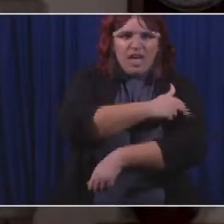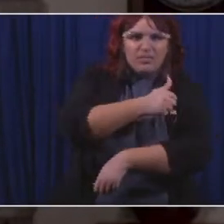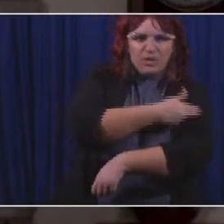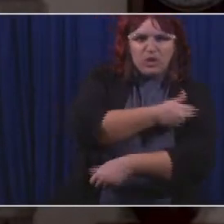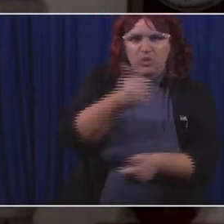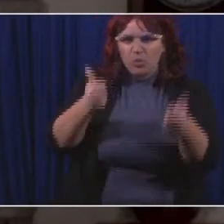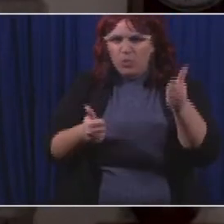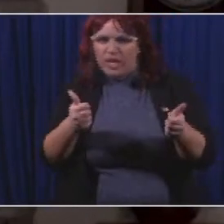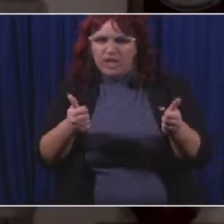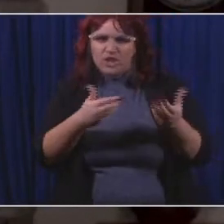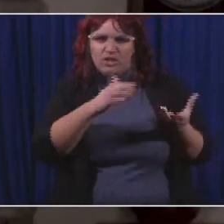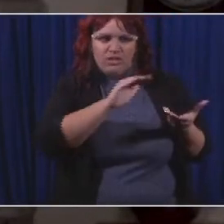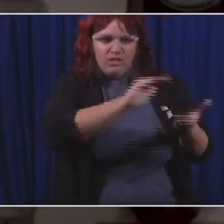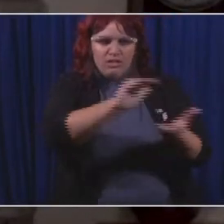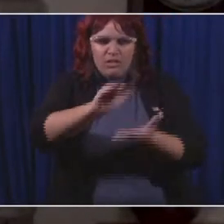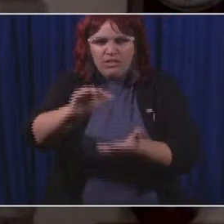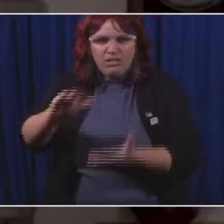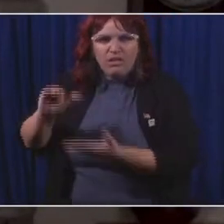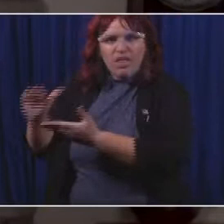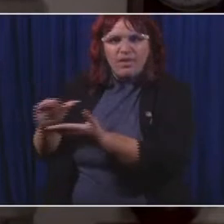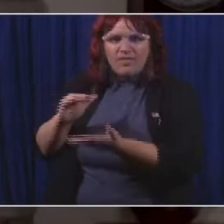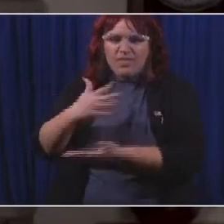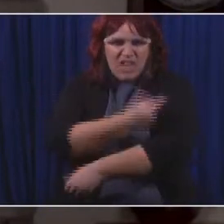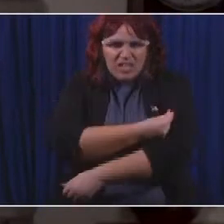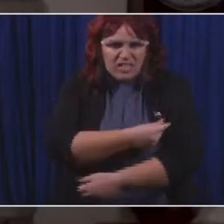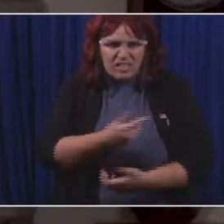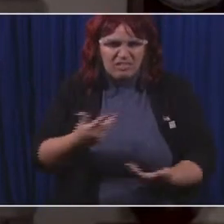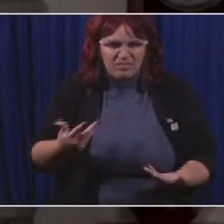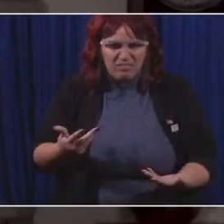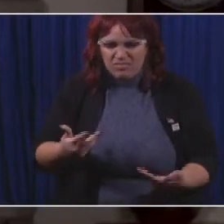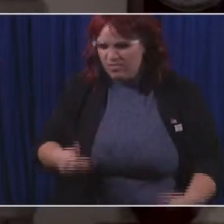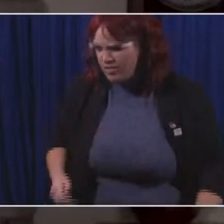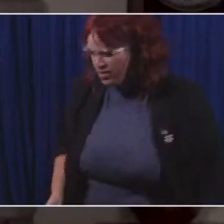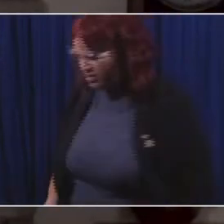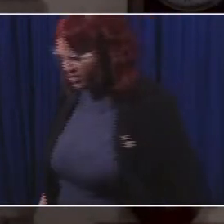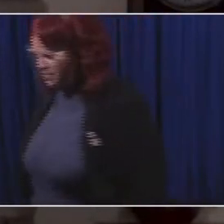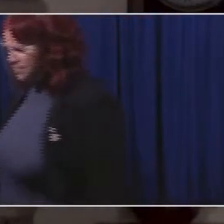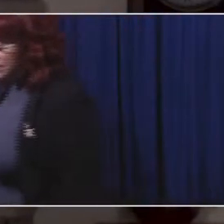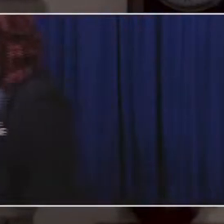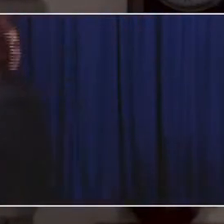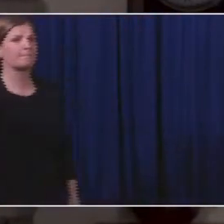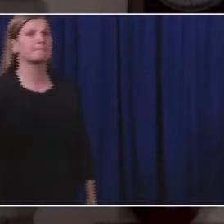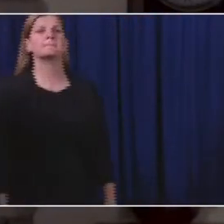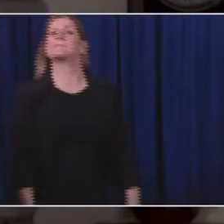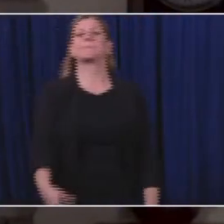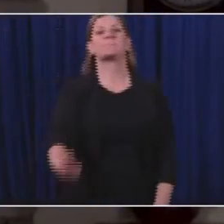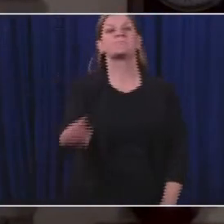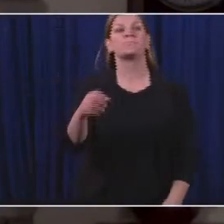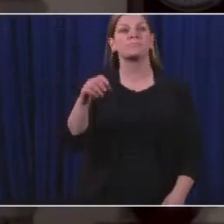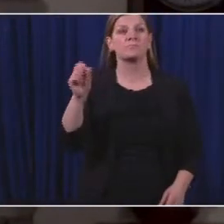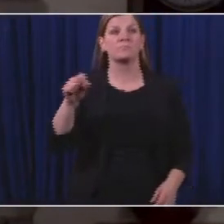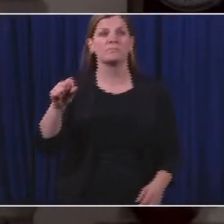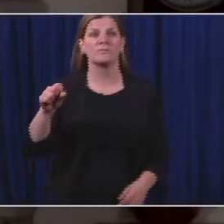between states? Well, yeah, sure. What I can tell you is that every state, this is basically, there's a